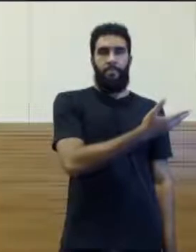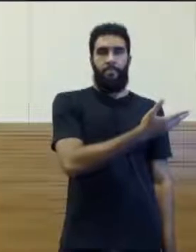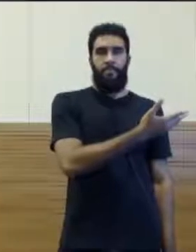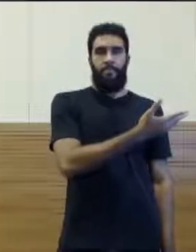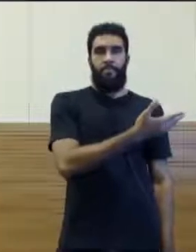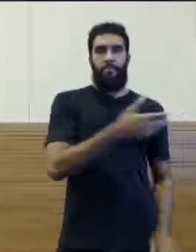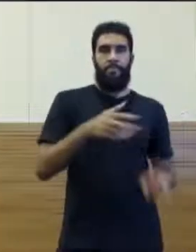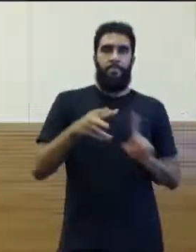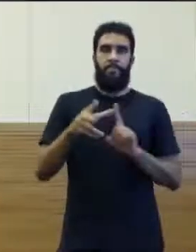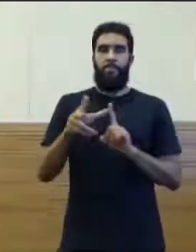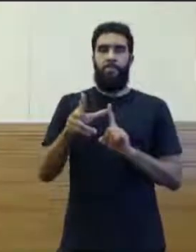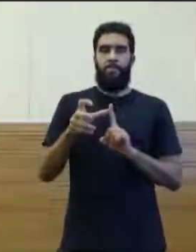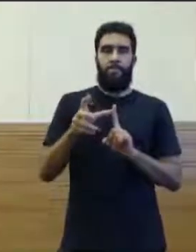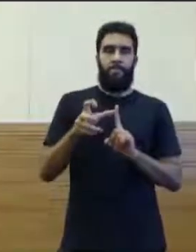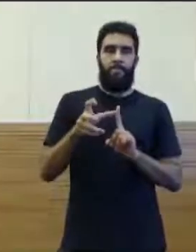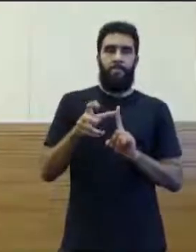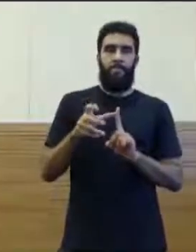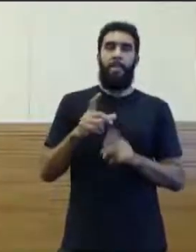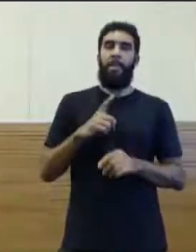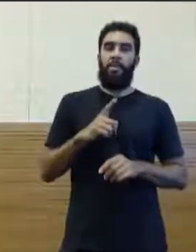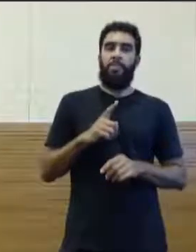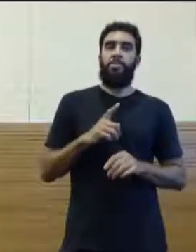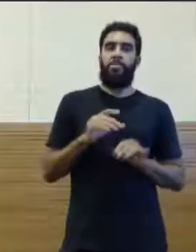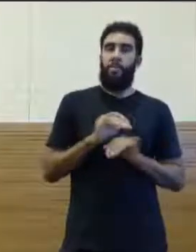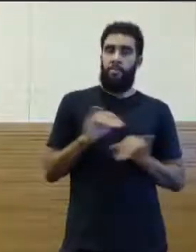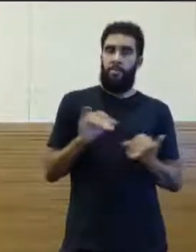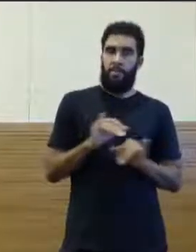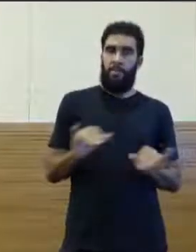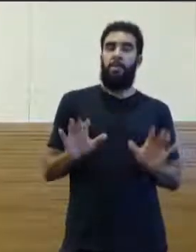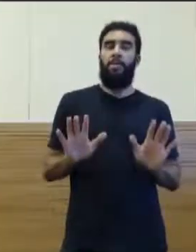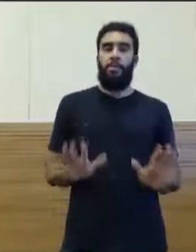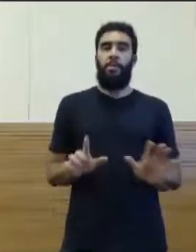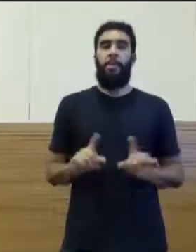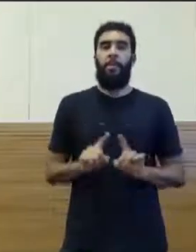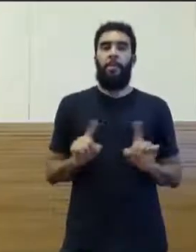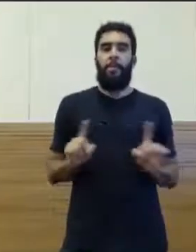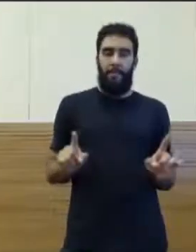good impact that had a lot of messages,